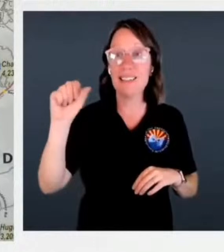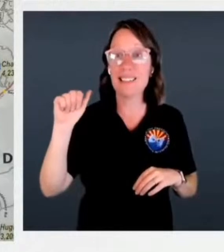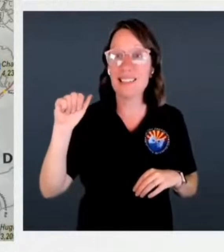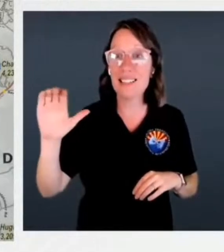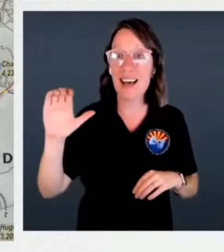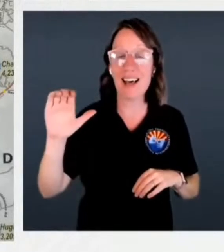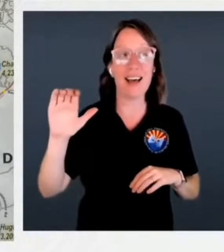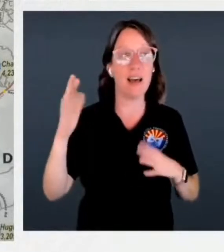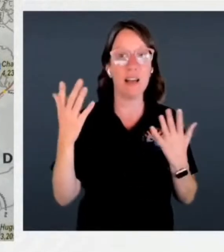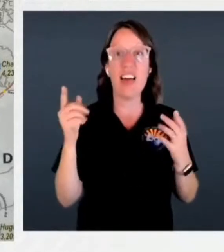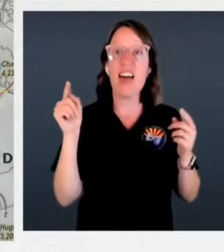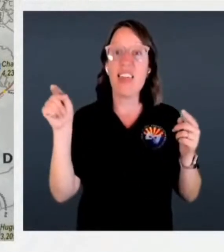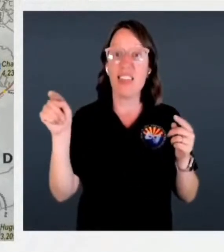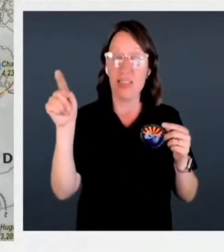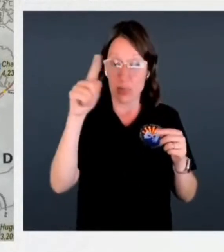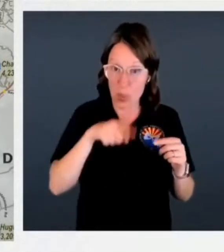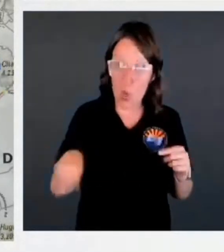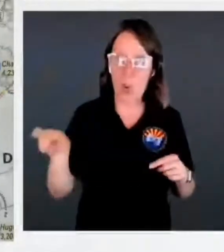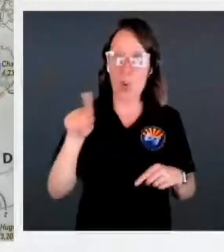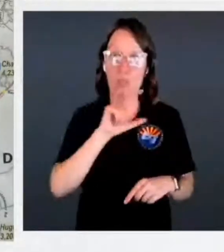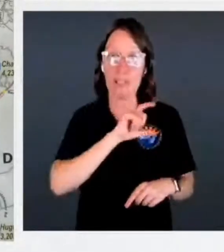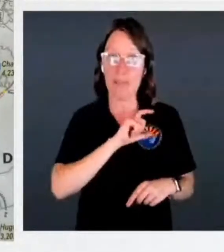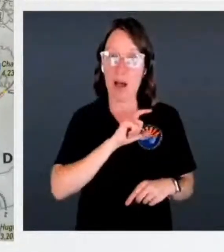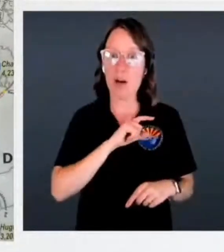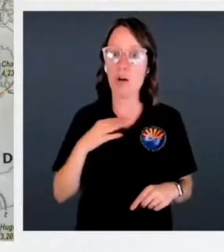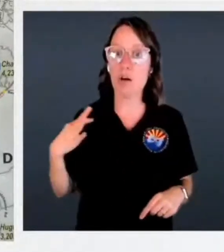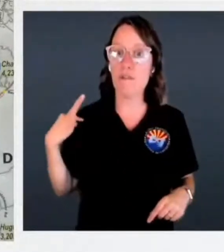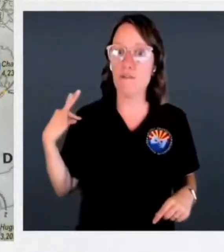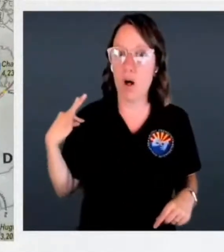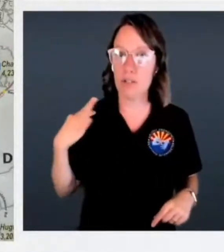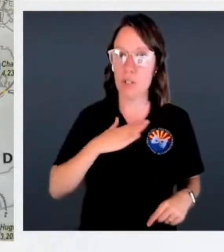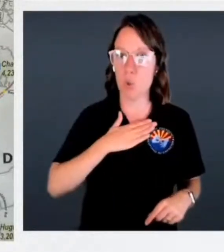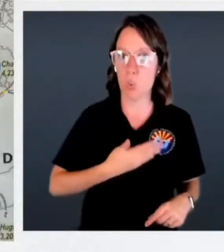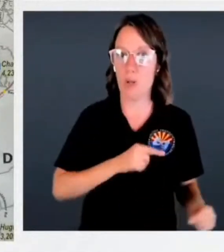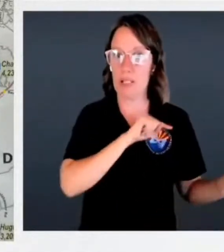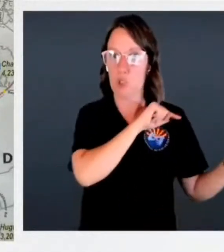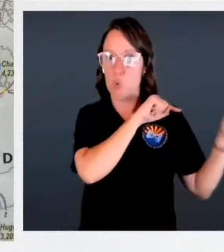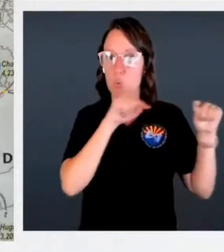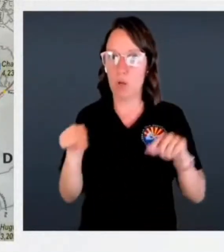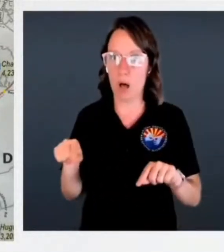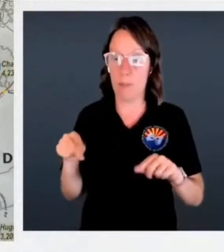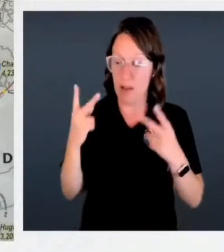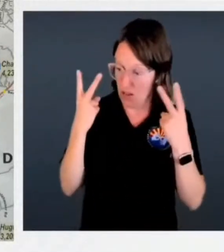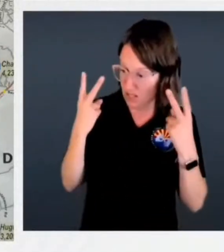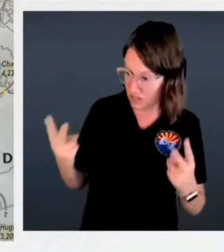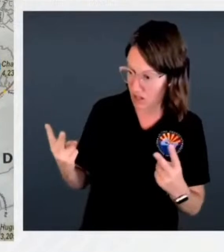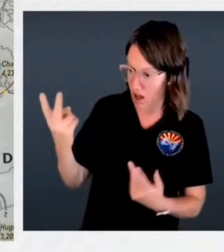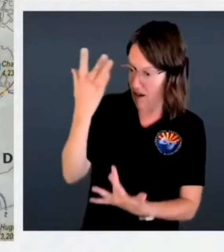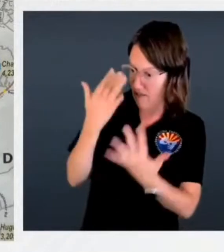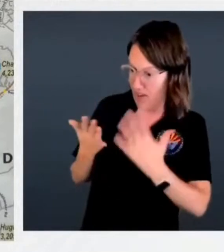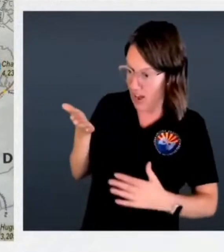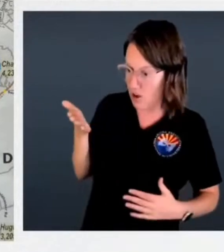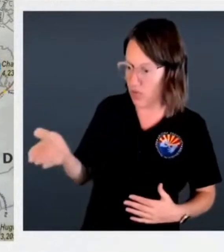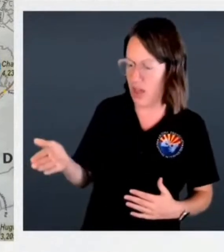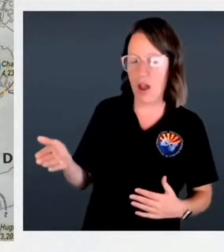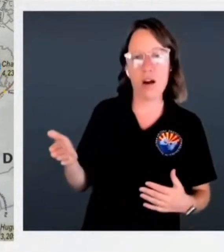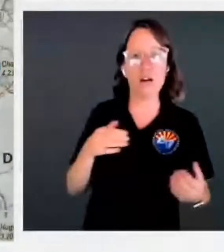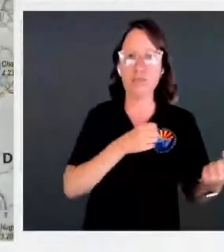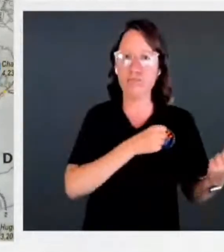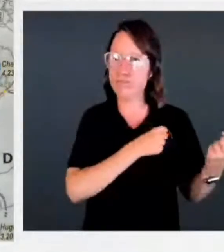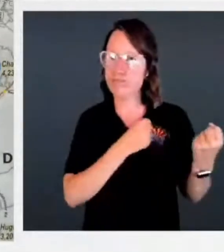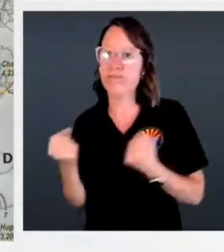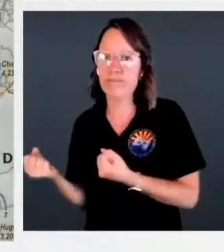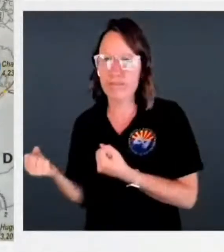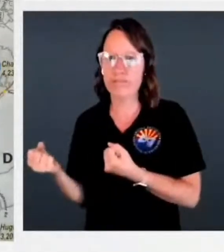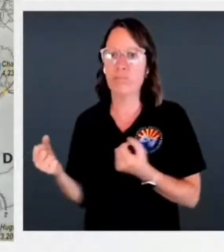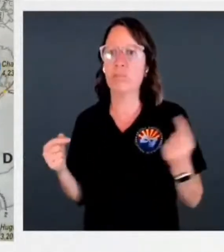here voluntarily because they want to help in a time of need in that moment that we're experiencing. We do the